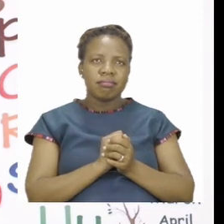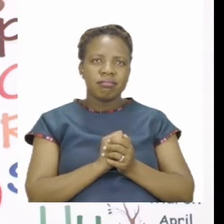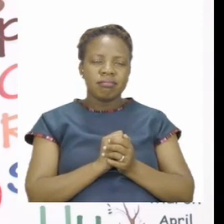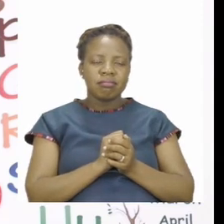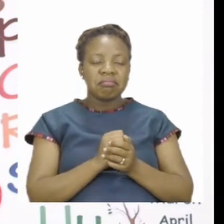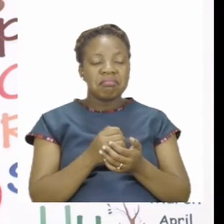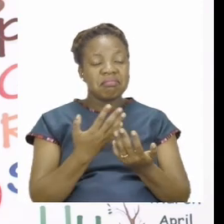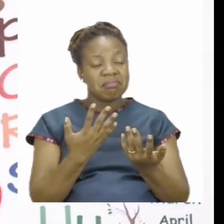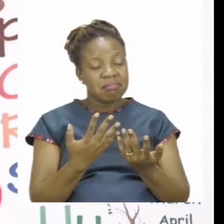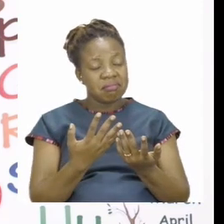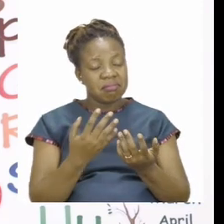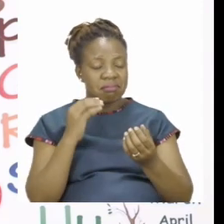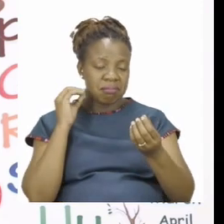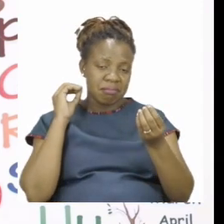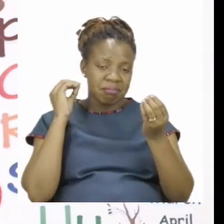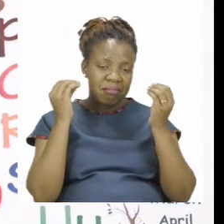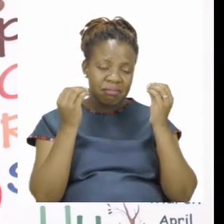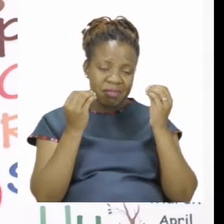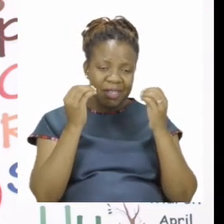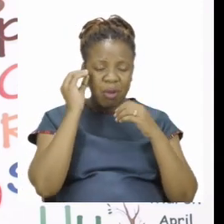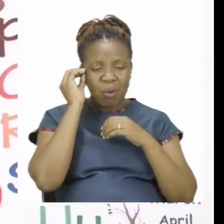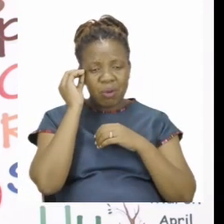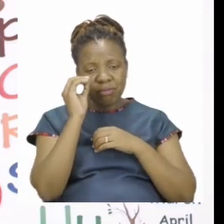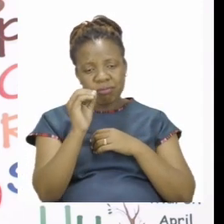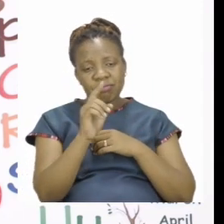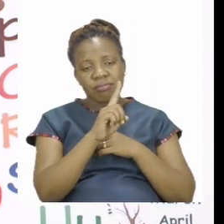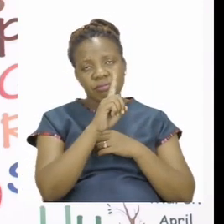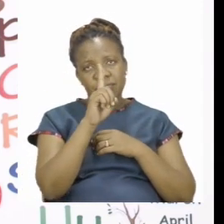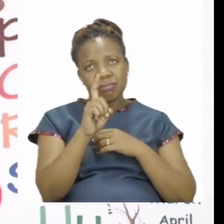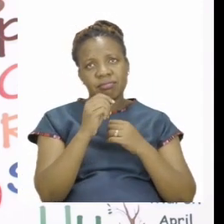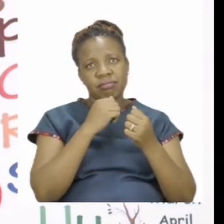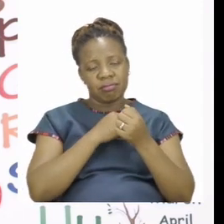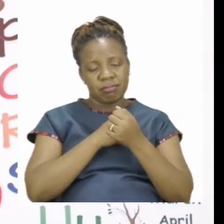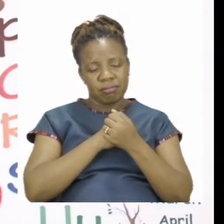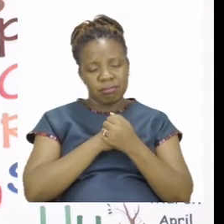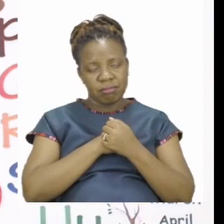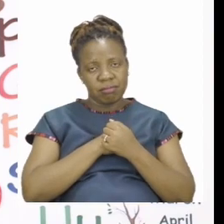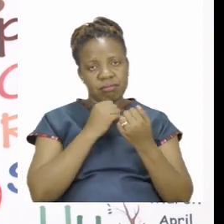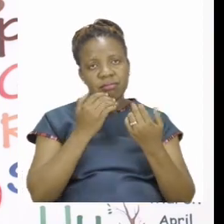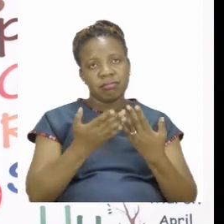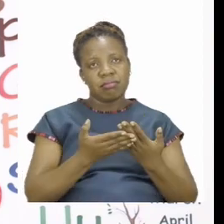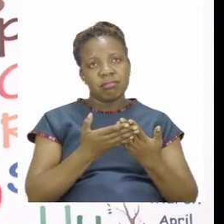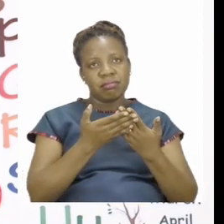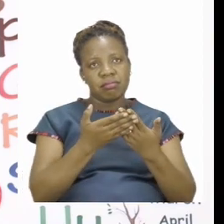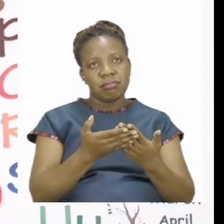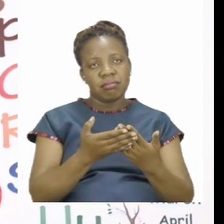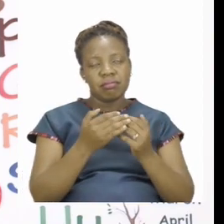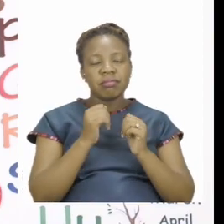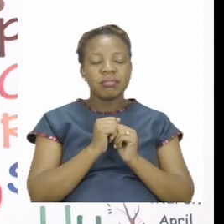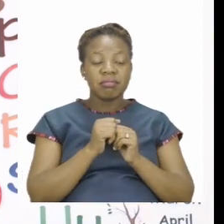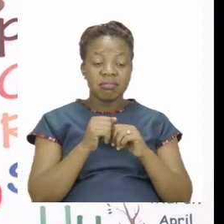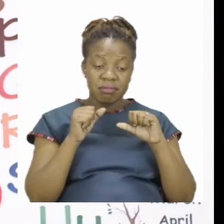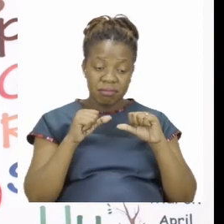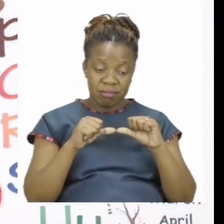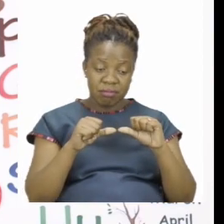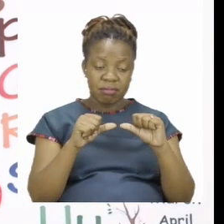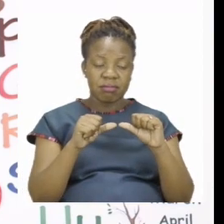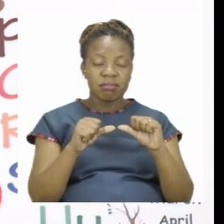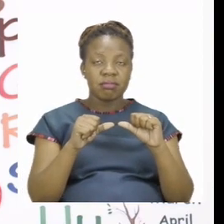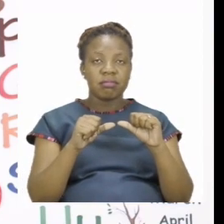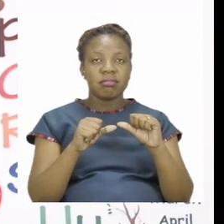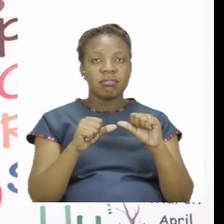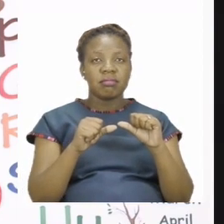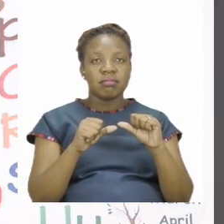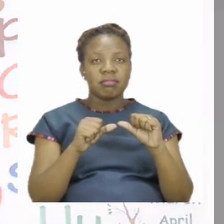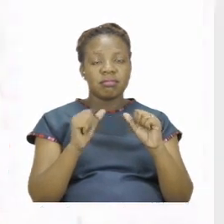you can ask an adult to help you. When you're done with that exercise, we're still on mathematics on the next page, page